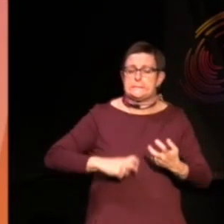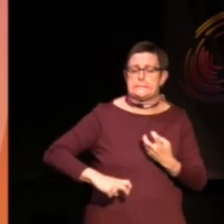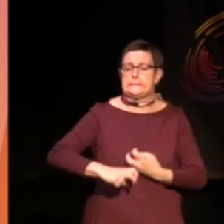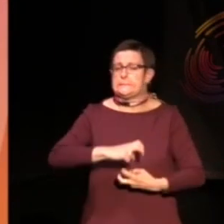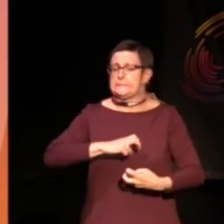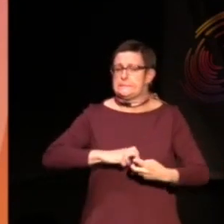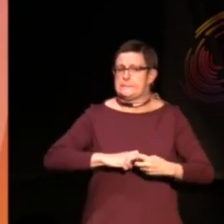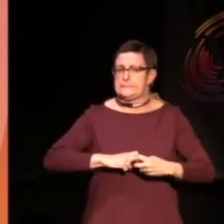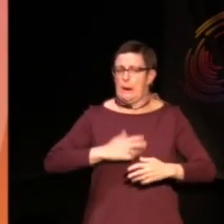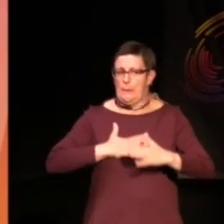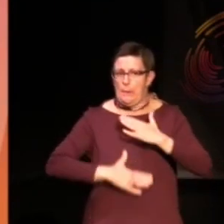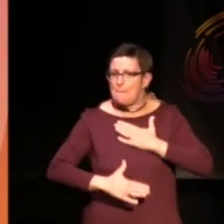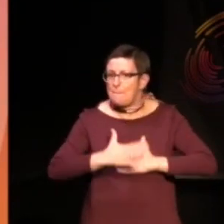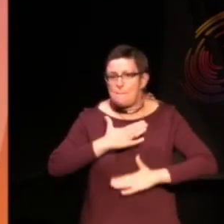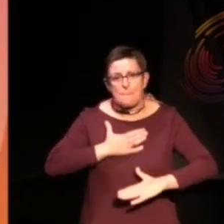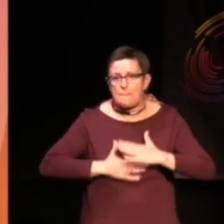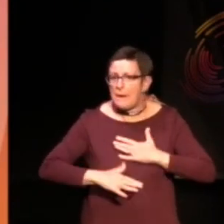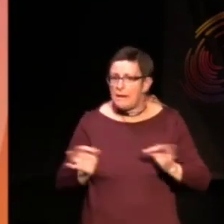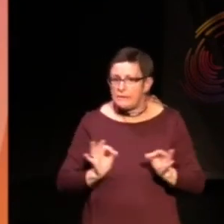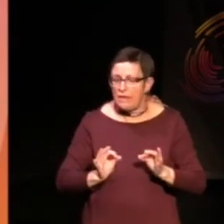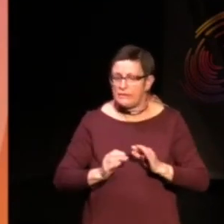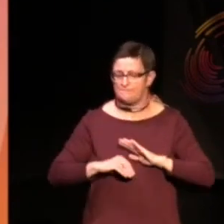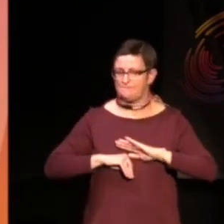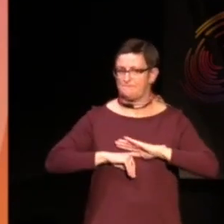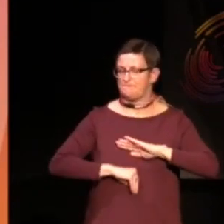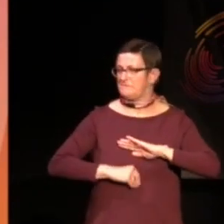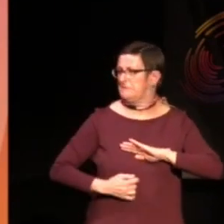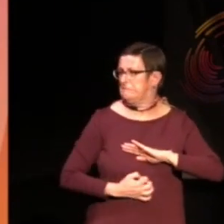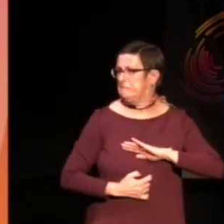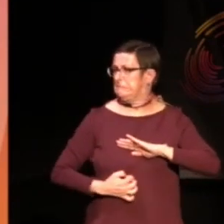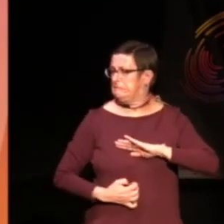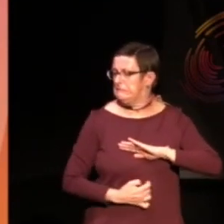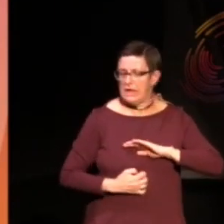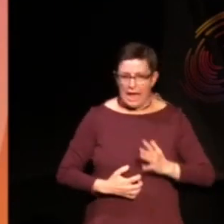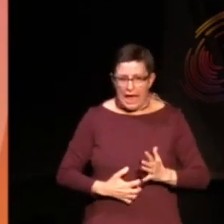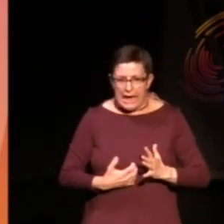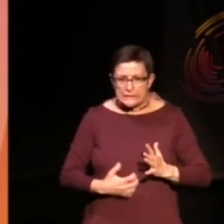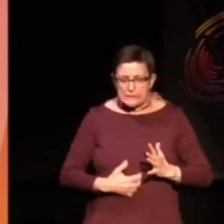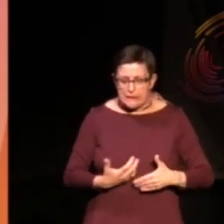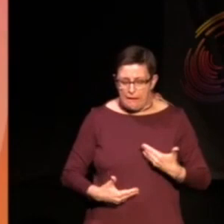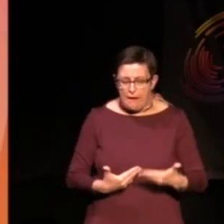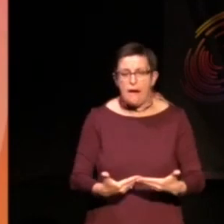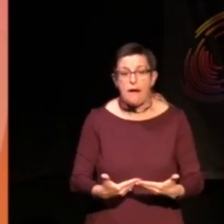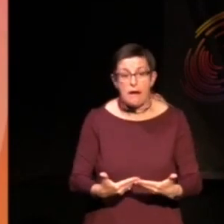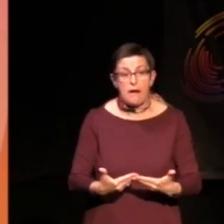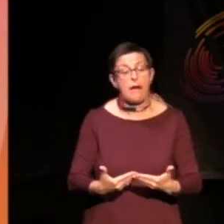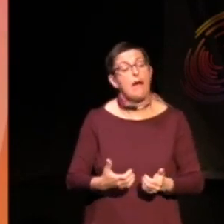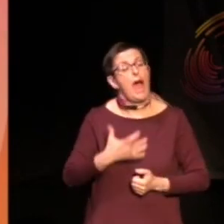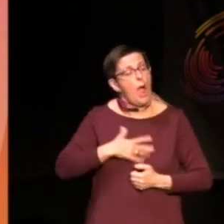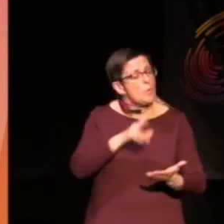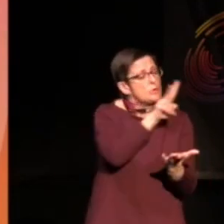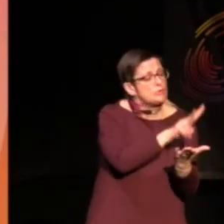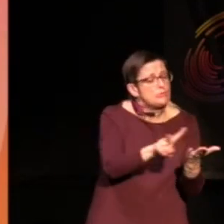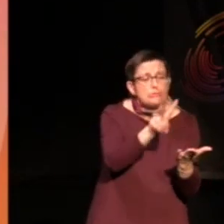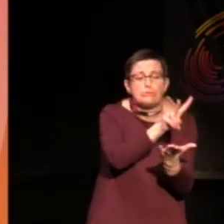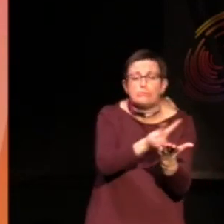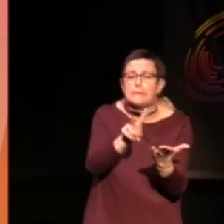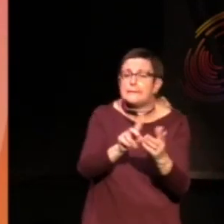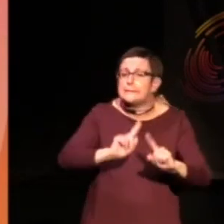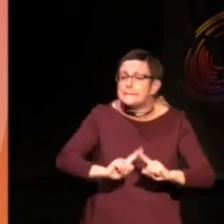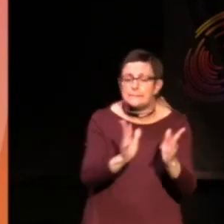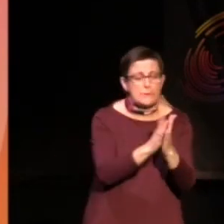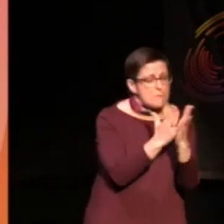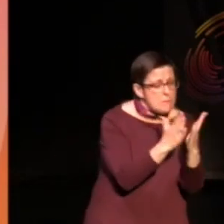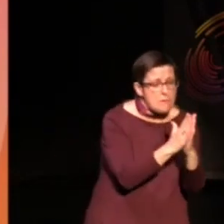had so much anger inside that it hurt. I wanted to read the kind of literature that dealt with what I